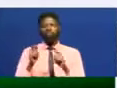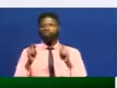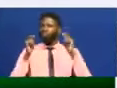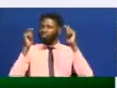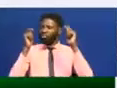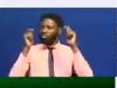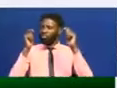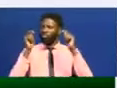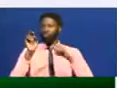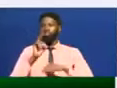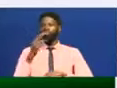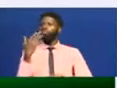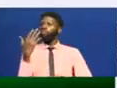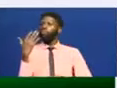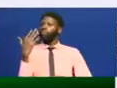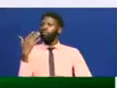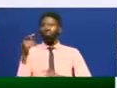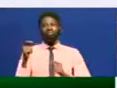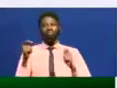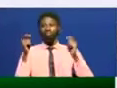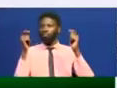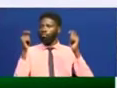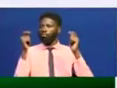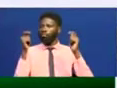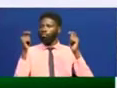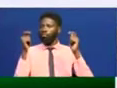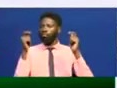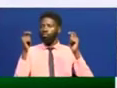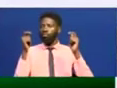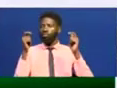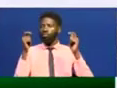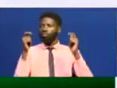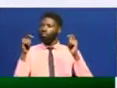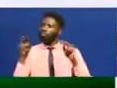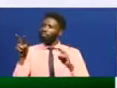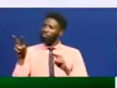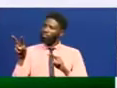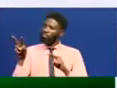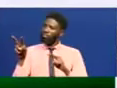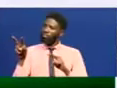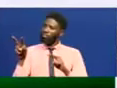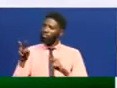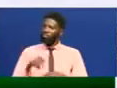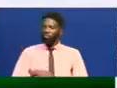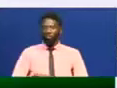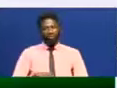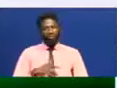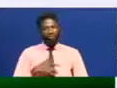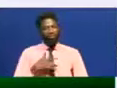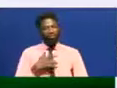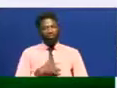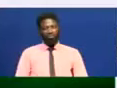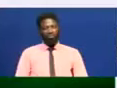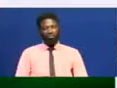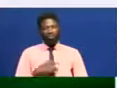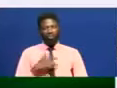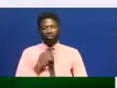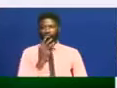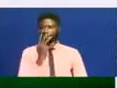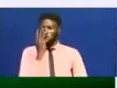a plain paper sheet. To me, I felt